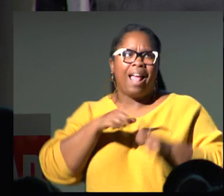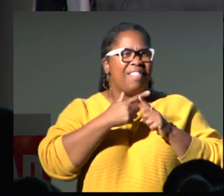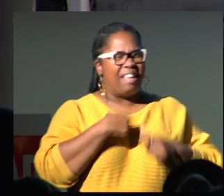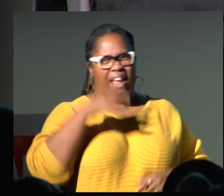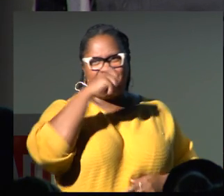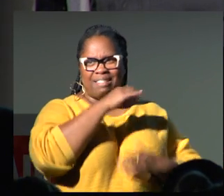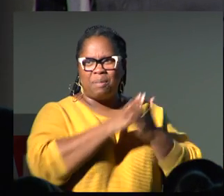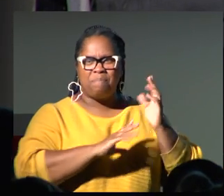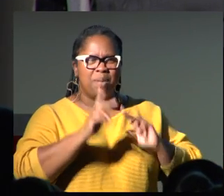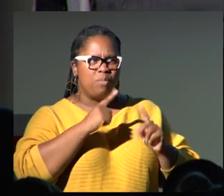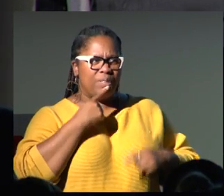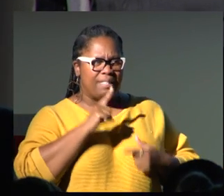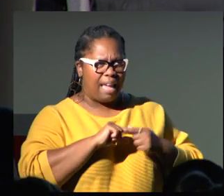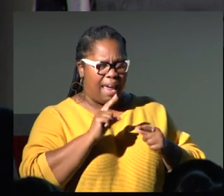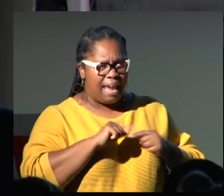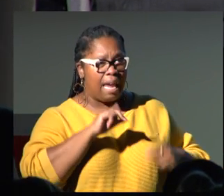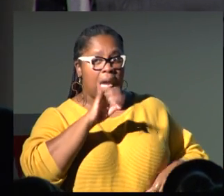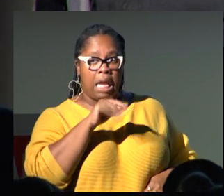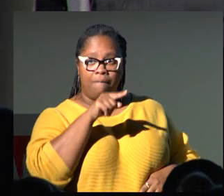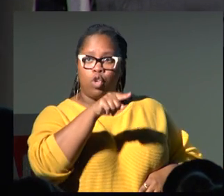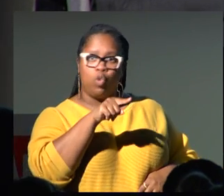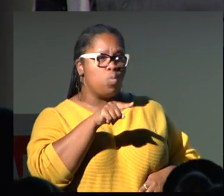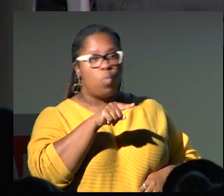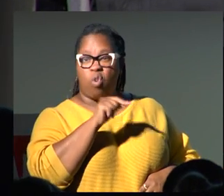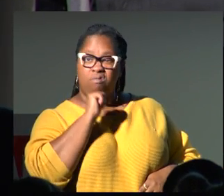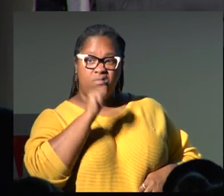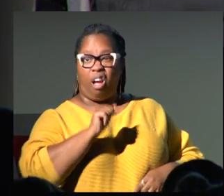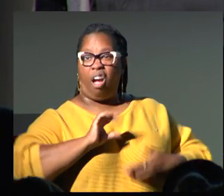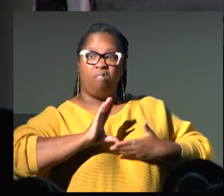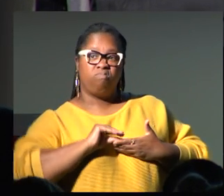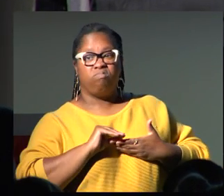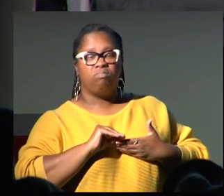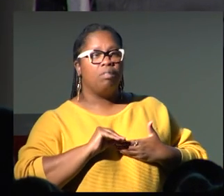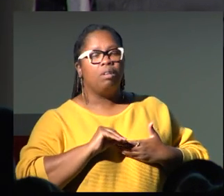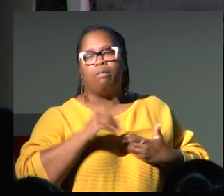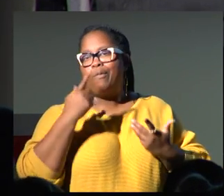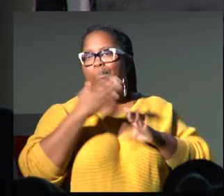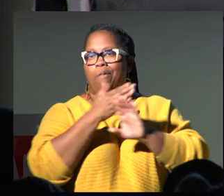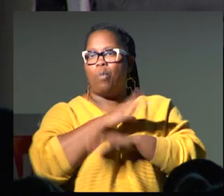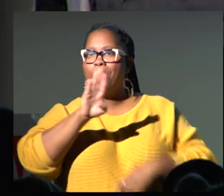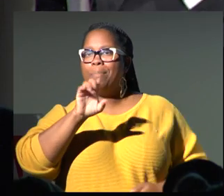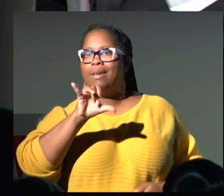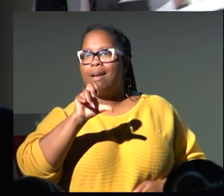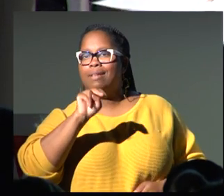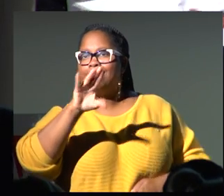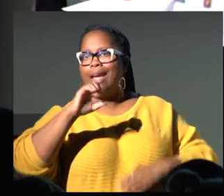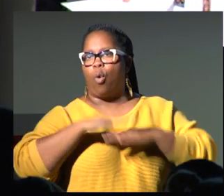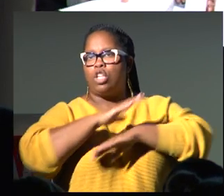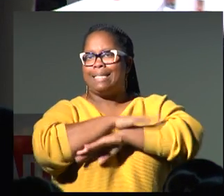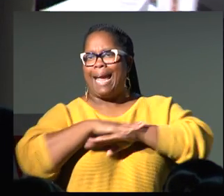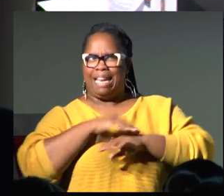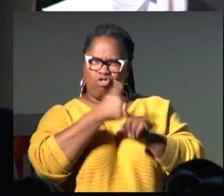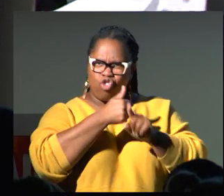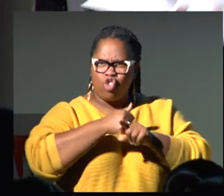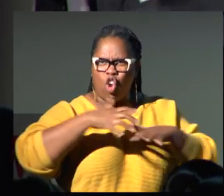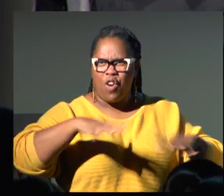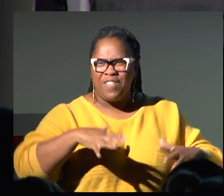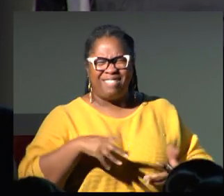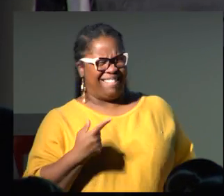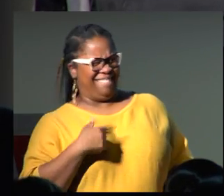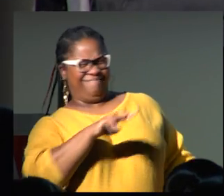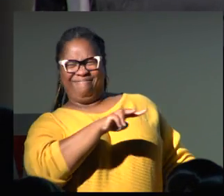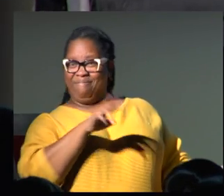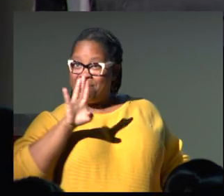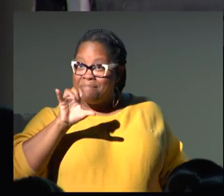some people would say that if you are not, apparently before Beyonce goes on stage, she's nervous, believe it or not. You're like, she's ridiculous,